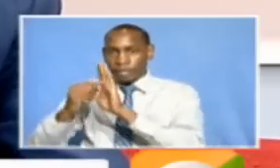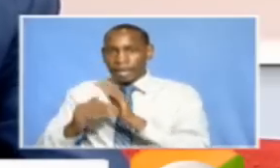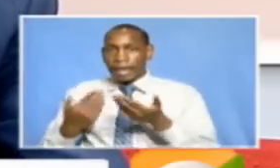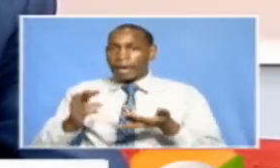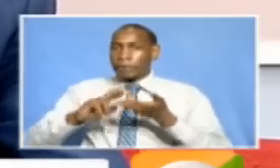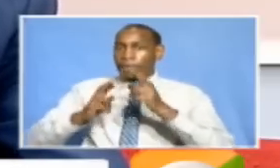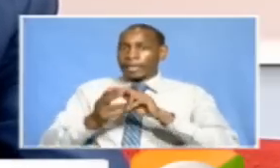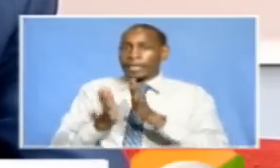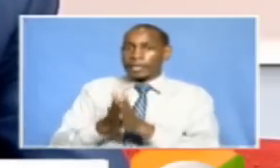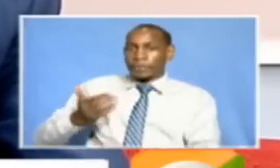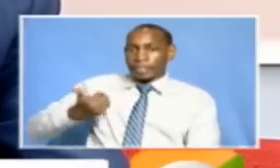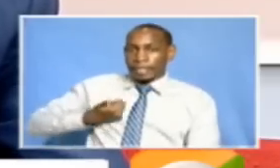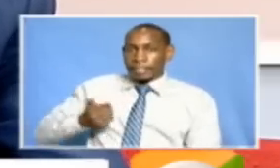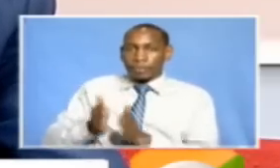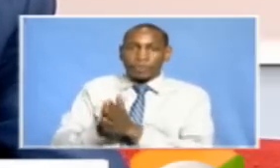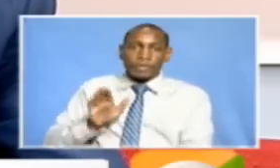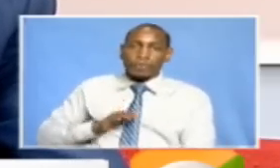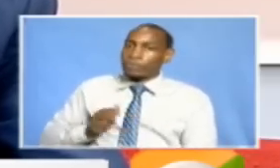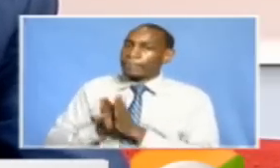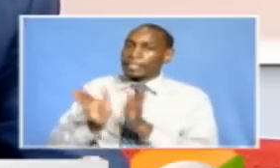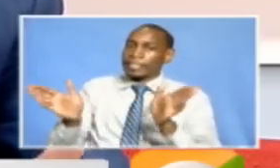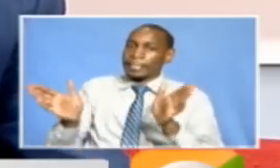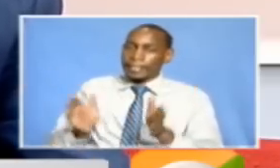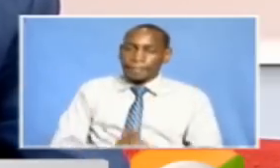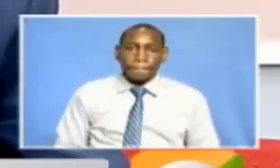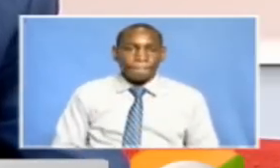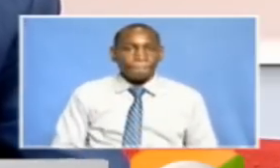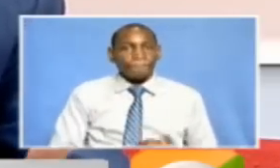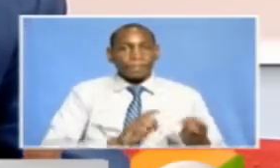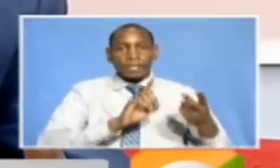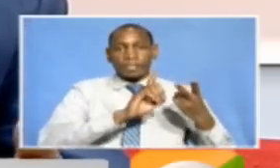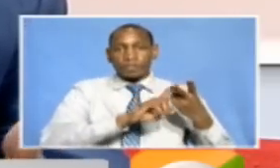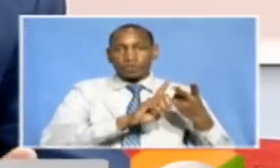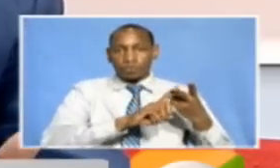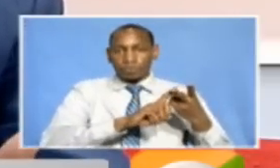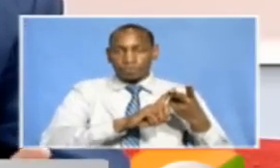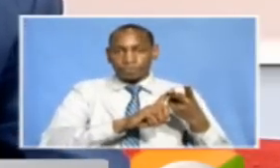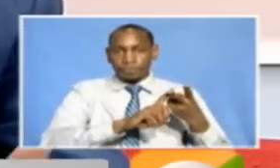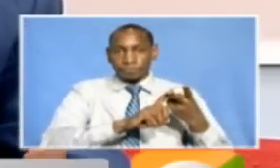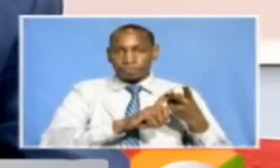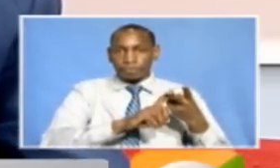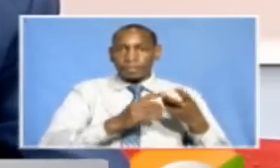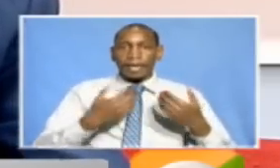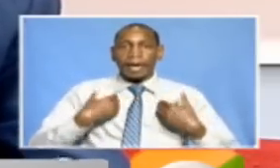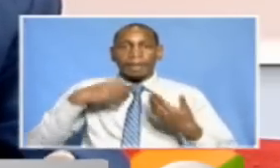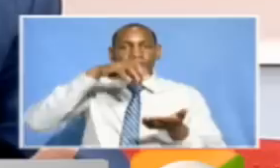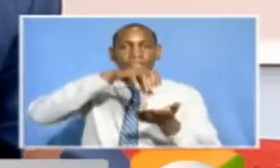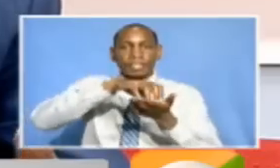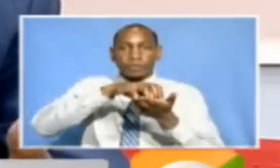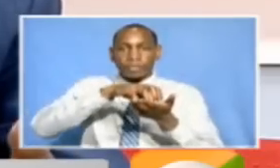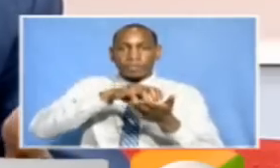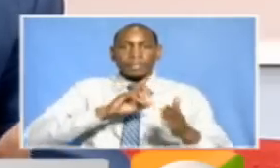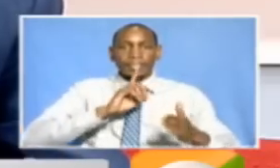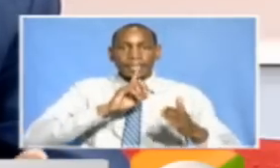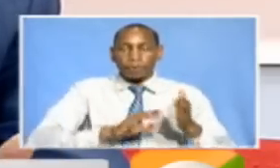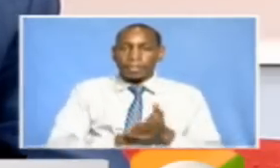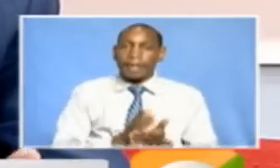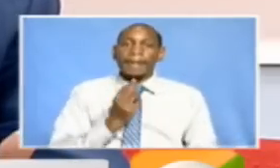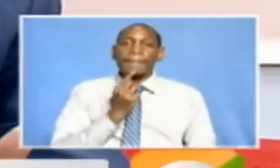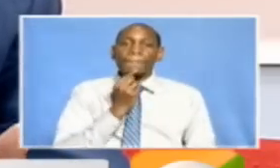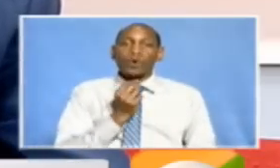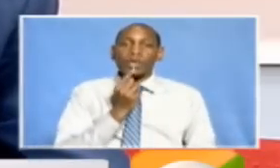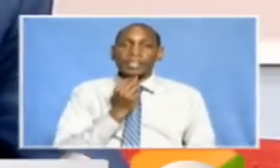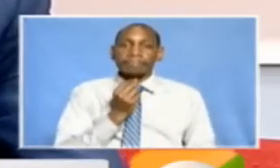with the girls and the women largely. And two, is to then get to a point where we are saying that the boys